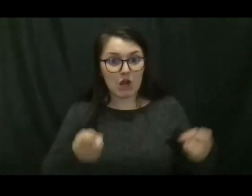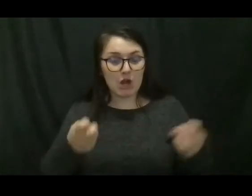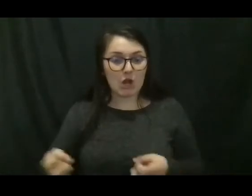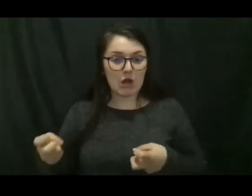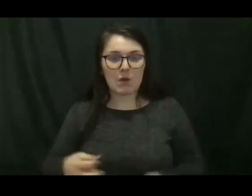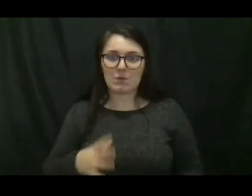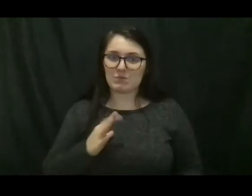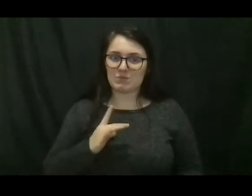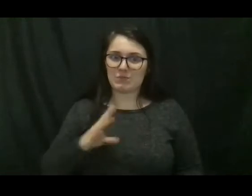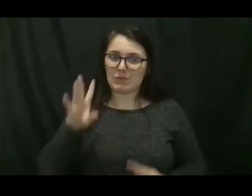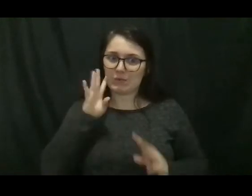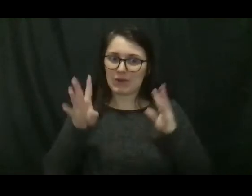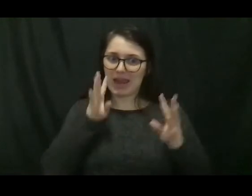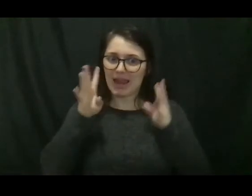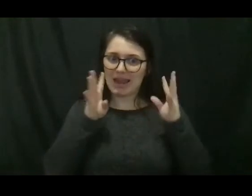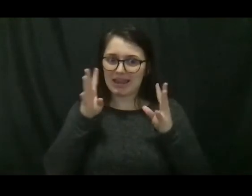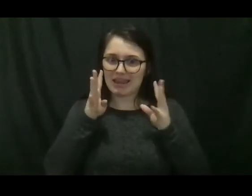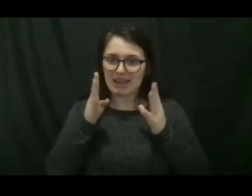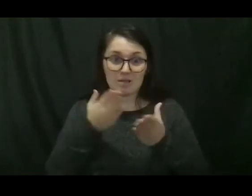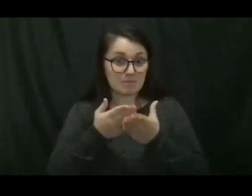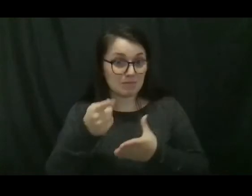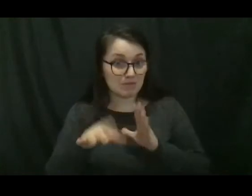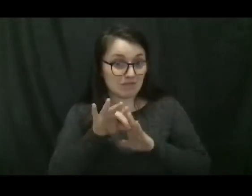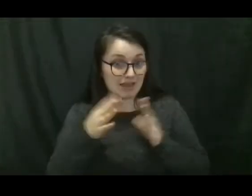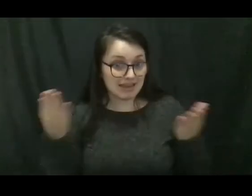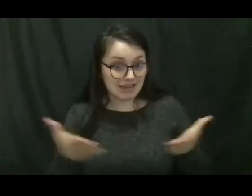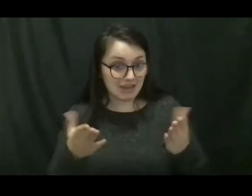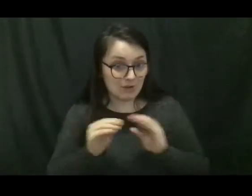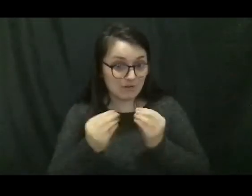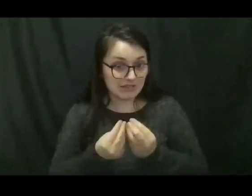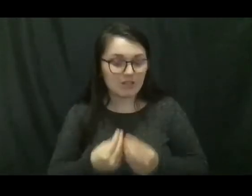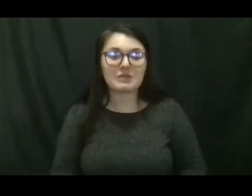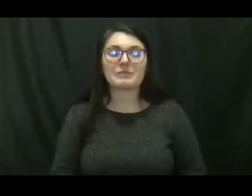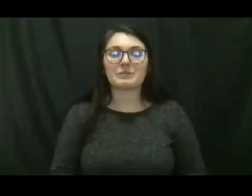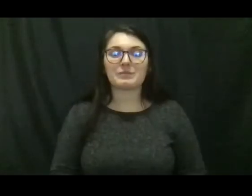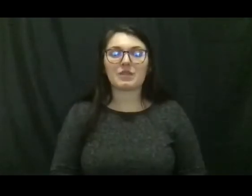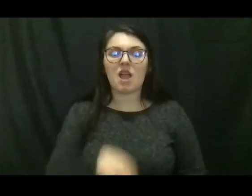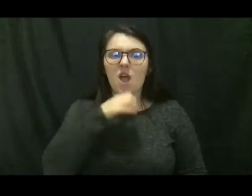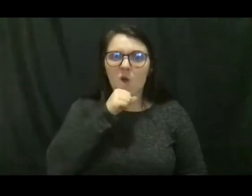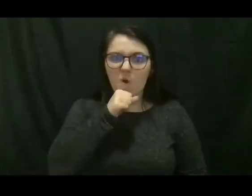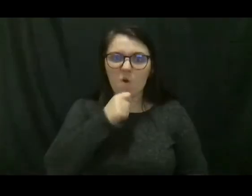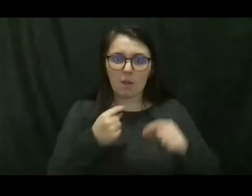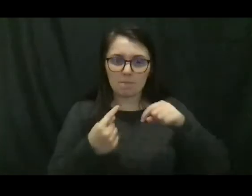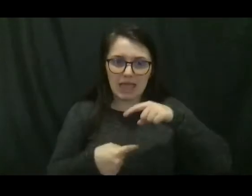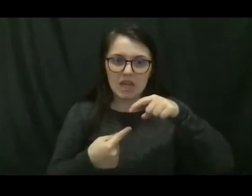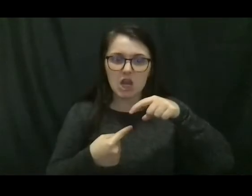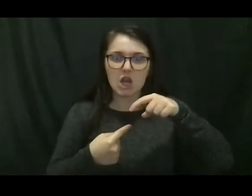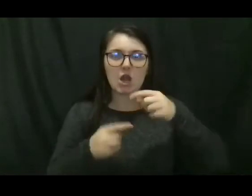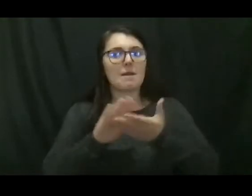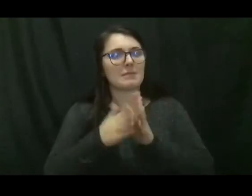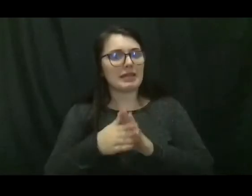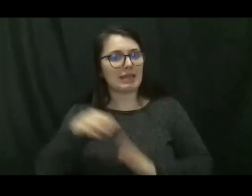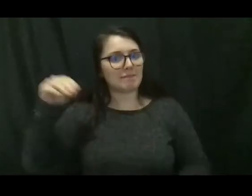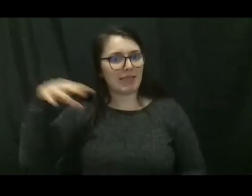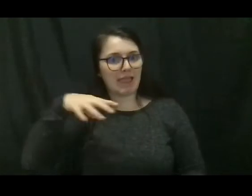Very creative, something you might find here at Bring. An old blender became a lamp. An